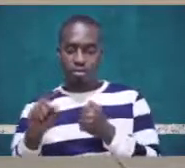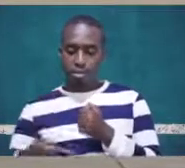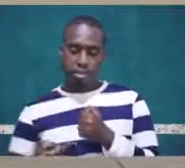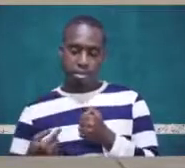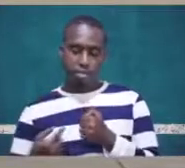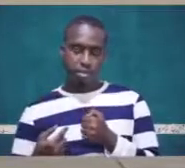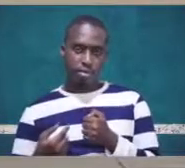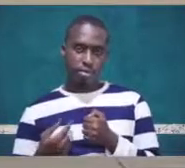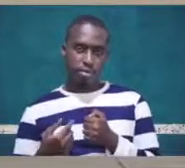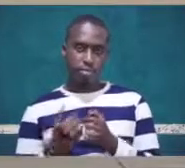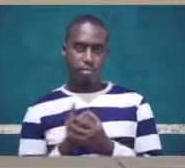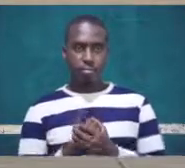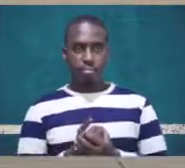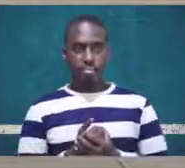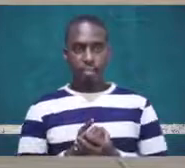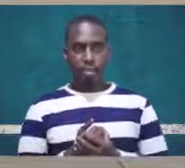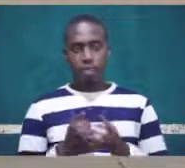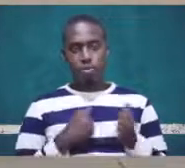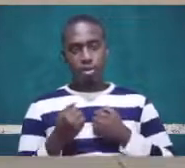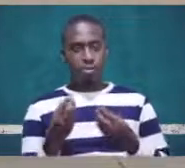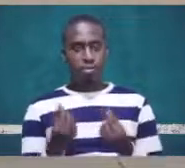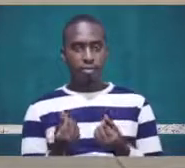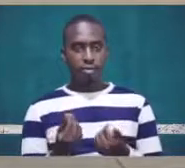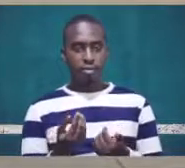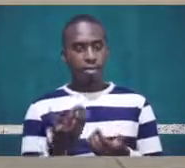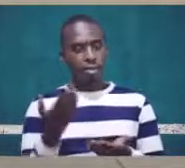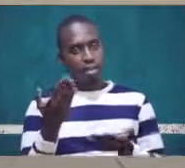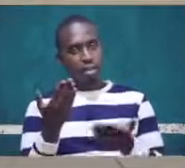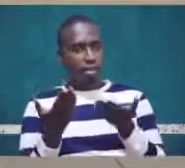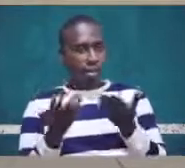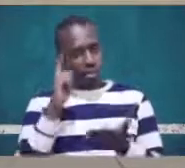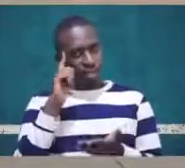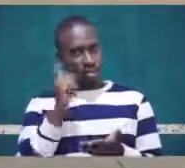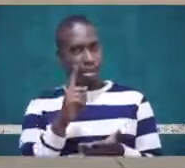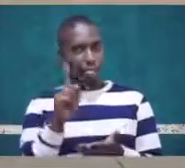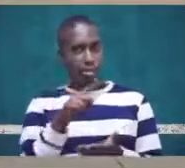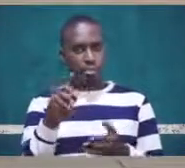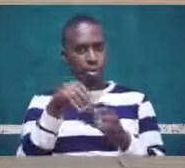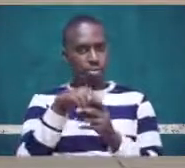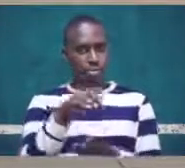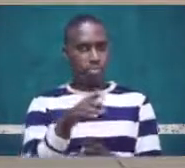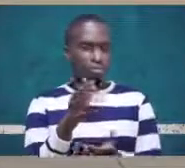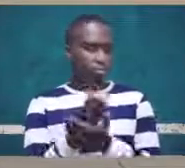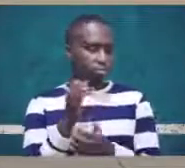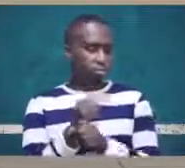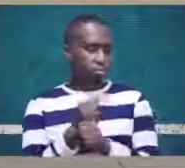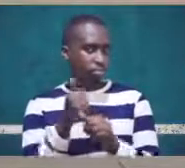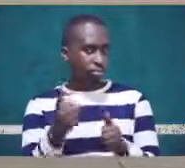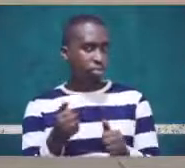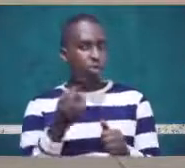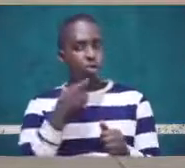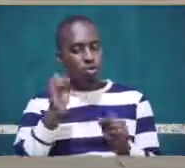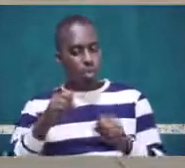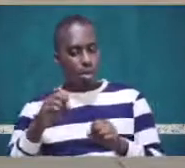1,260,000. If I'm not mistaken, I guess I'm right. Rwanda francs. You can verify